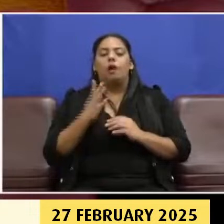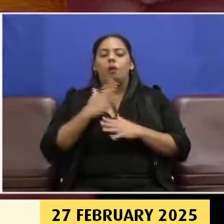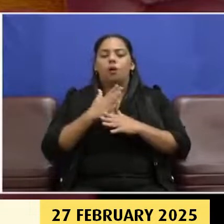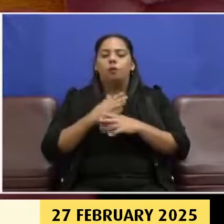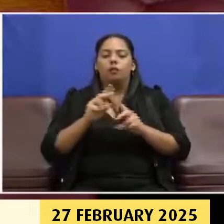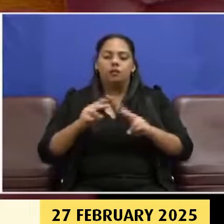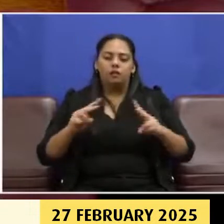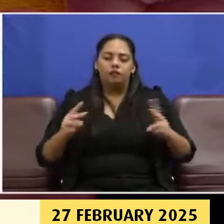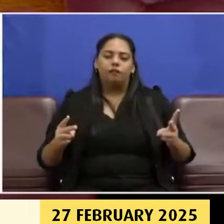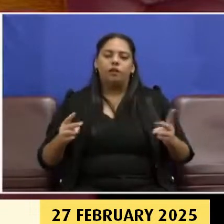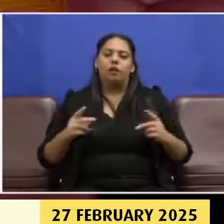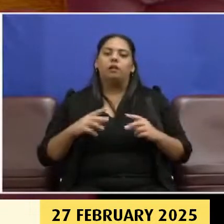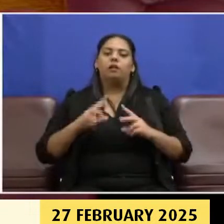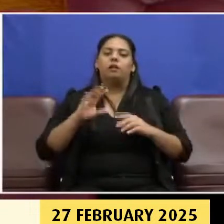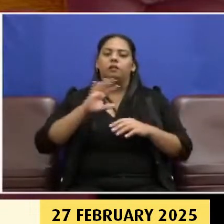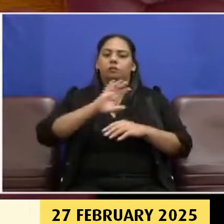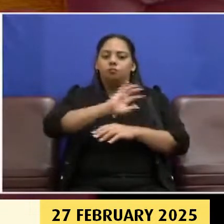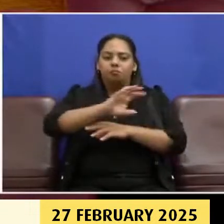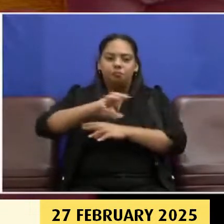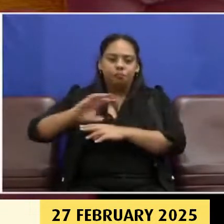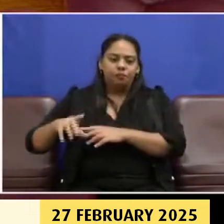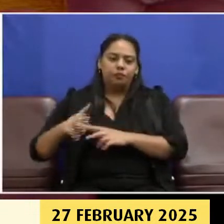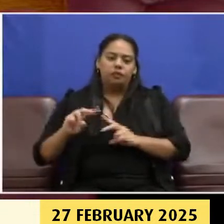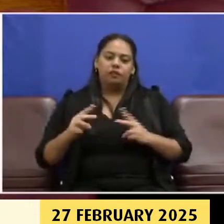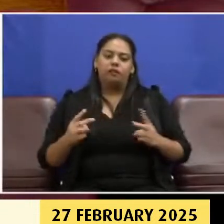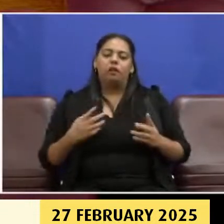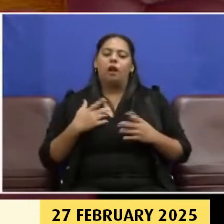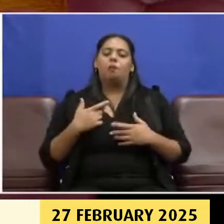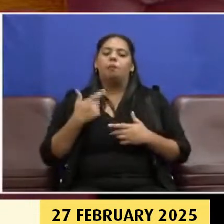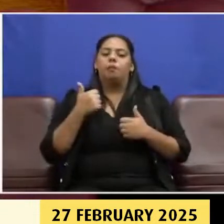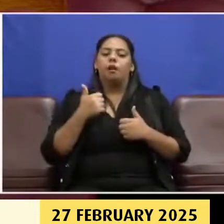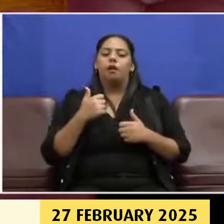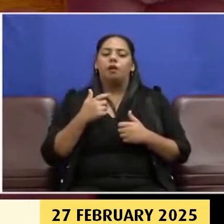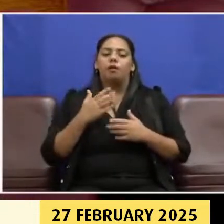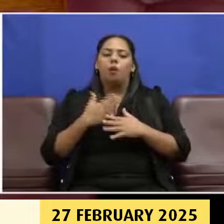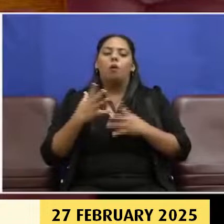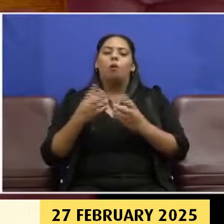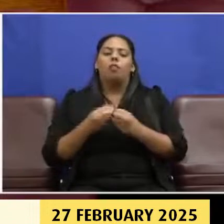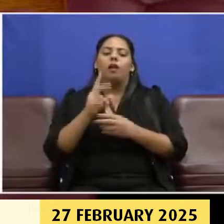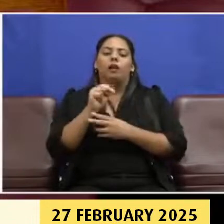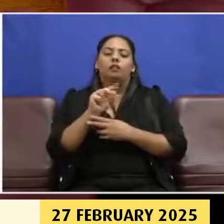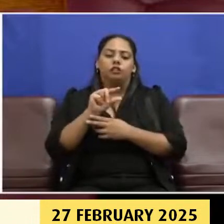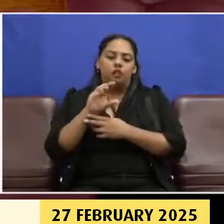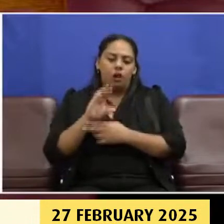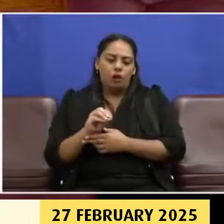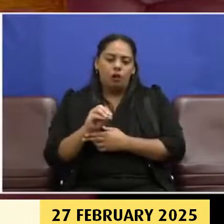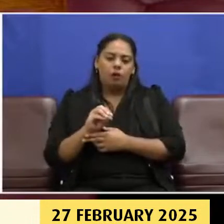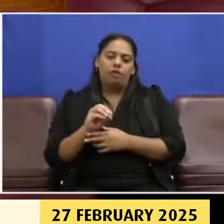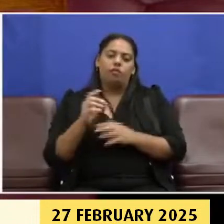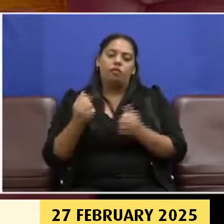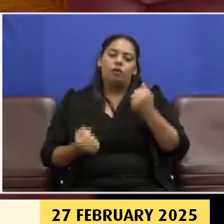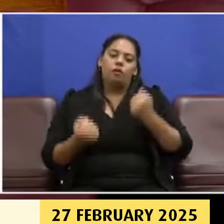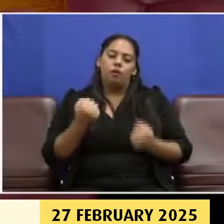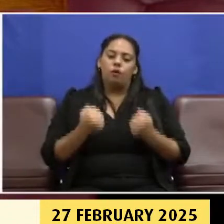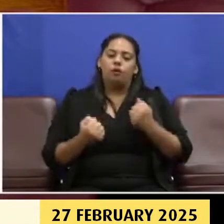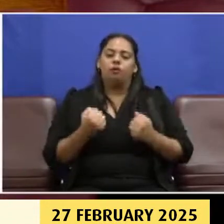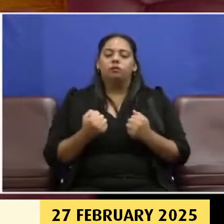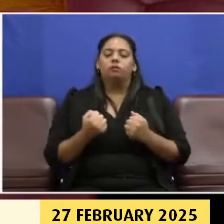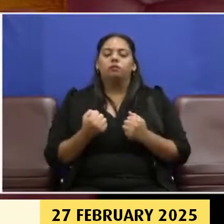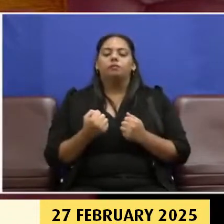different stakeholders in writing amendments, and one of the very few NGOs who were called back to Parliament to come and give amendments to the